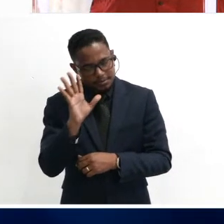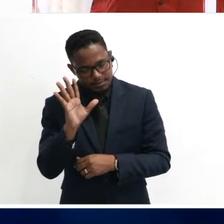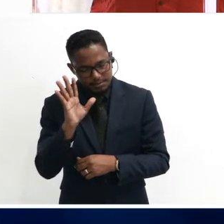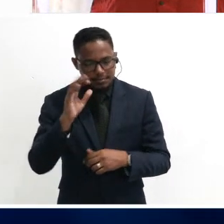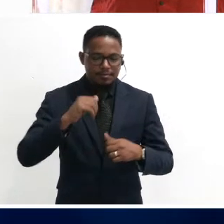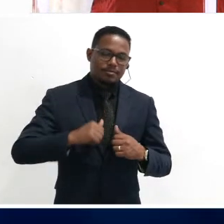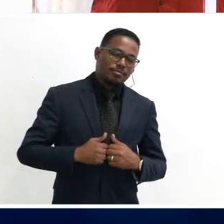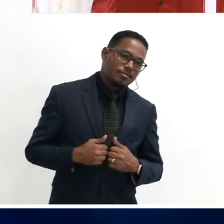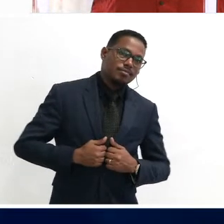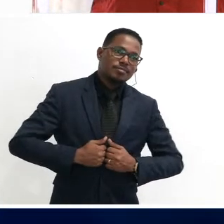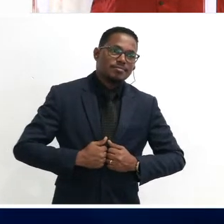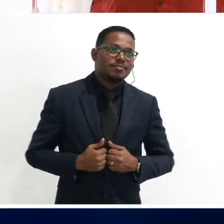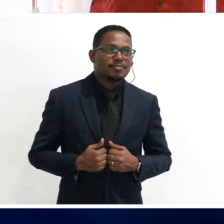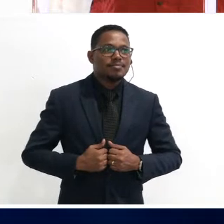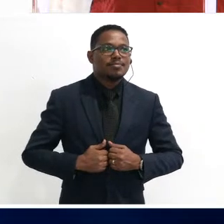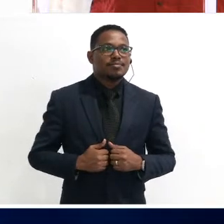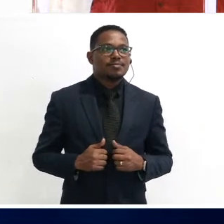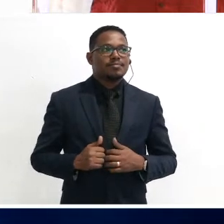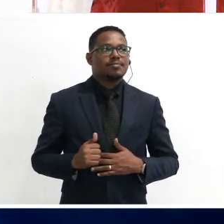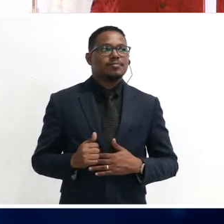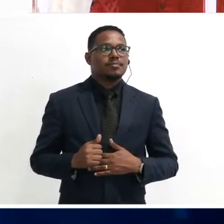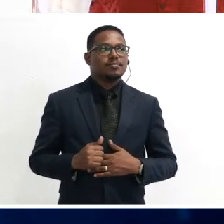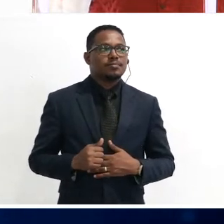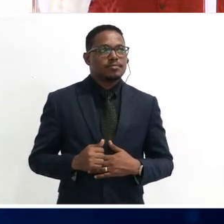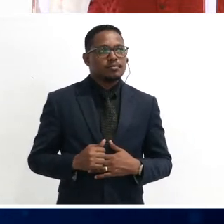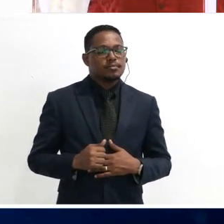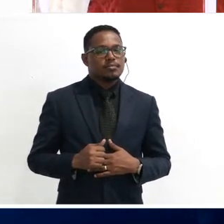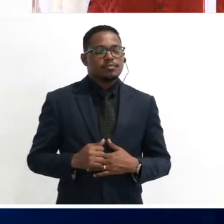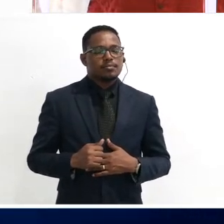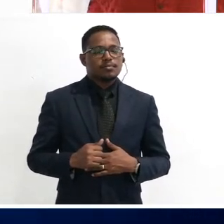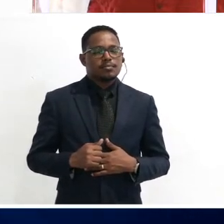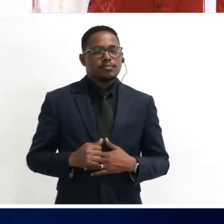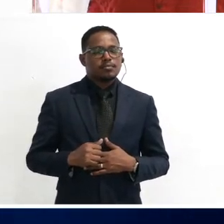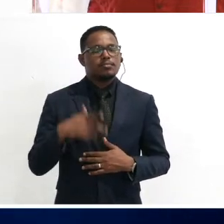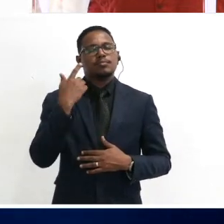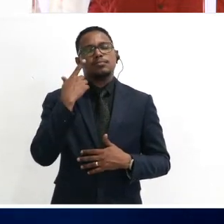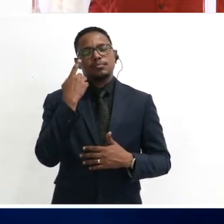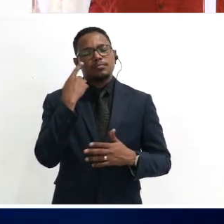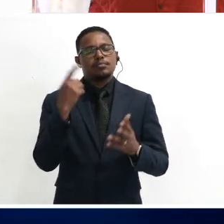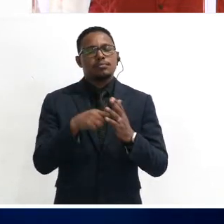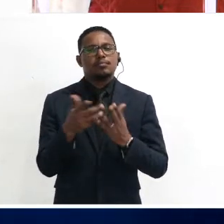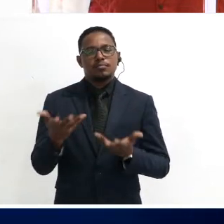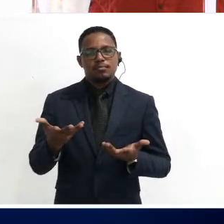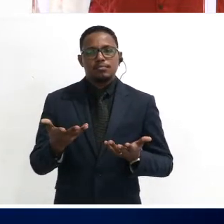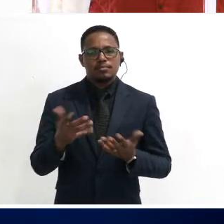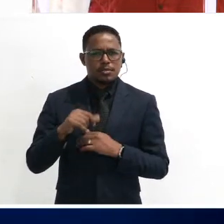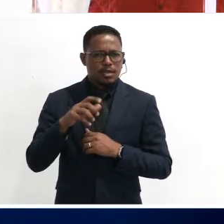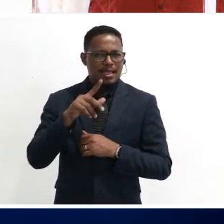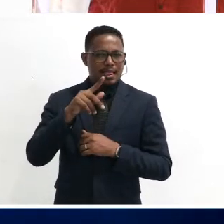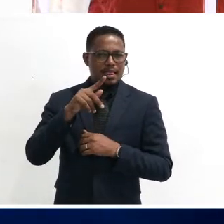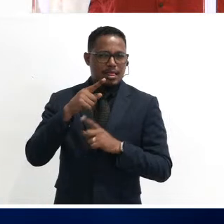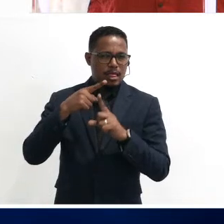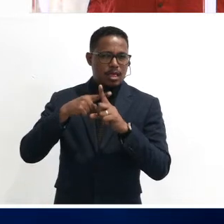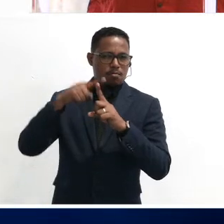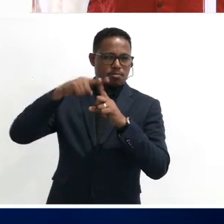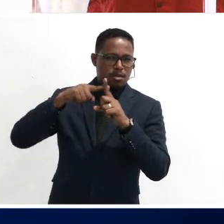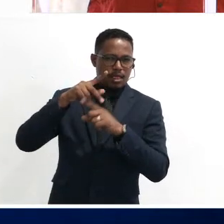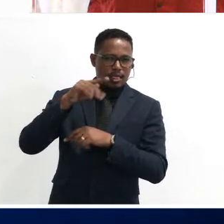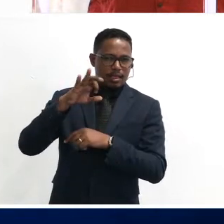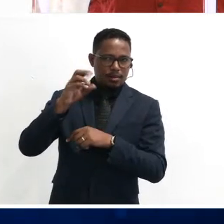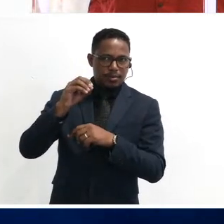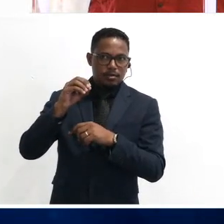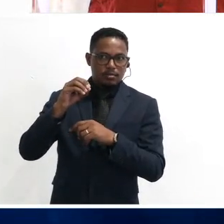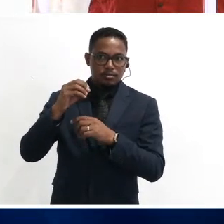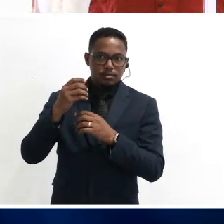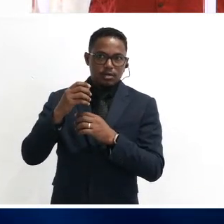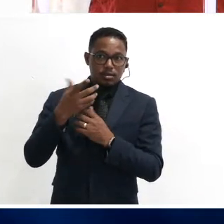So, equivalently to electrical performance, thermal performance is critical.